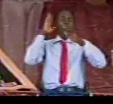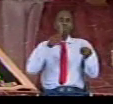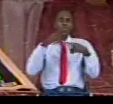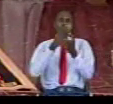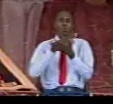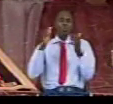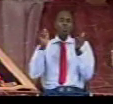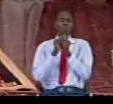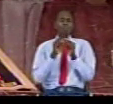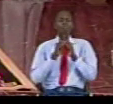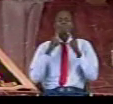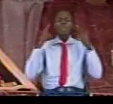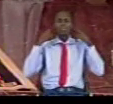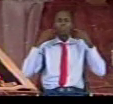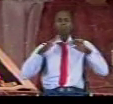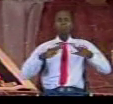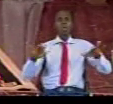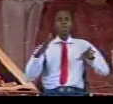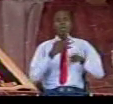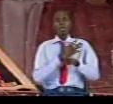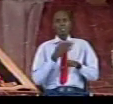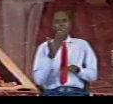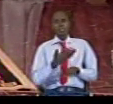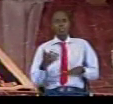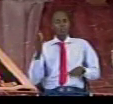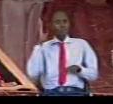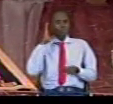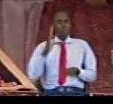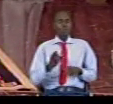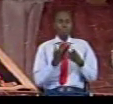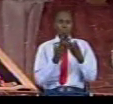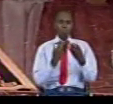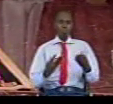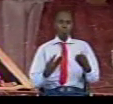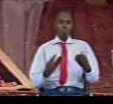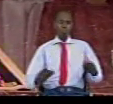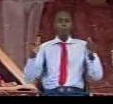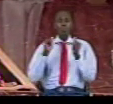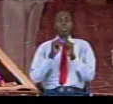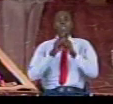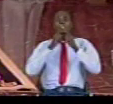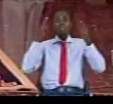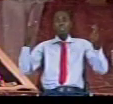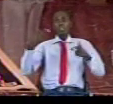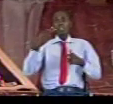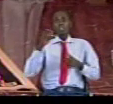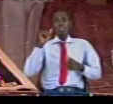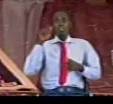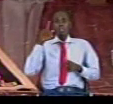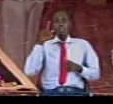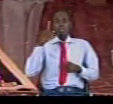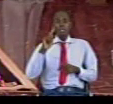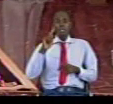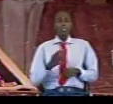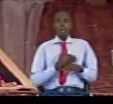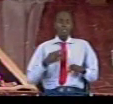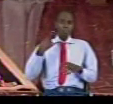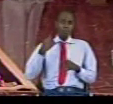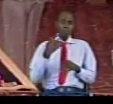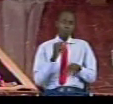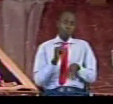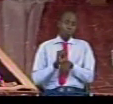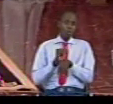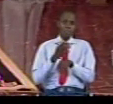the elements shall melt with fervent heat, and the earth also, and the works therein shall be burnt